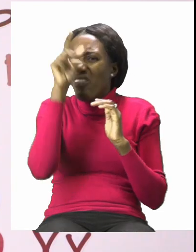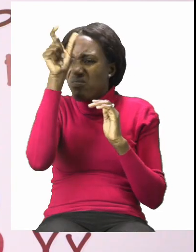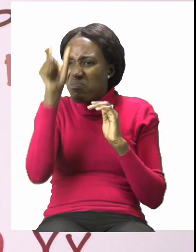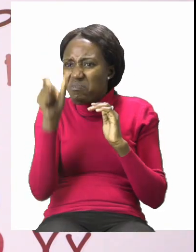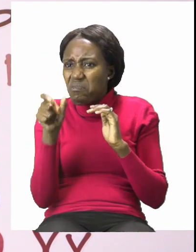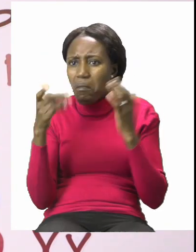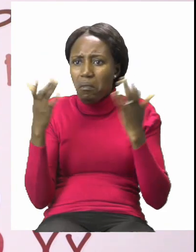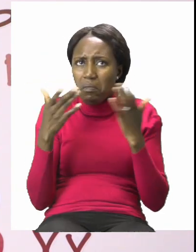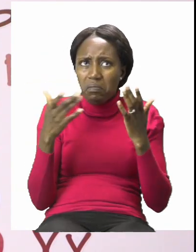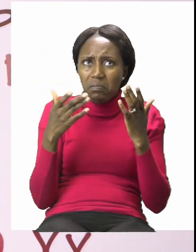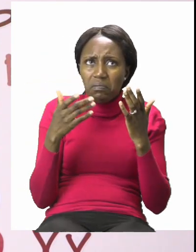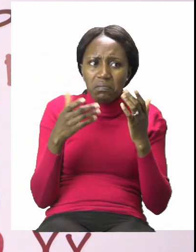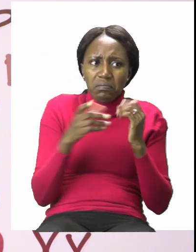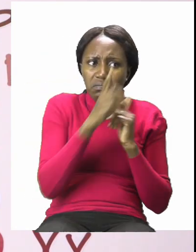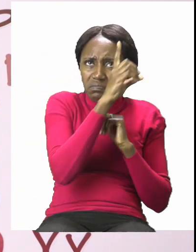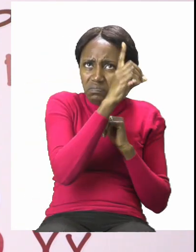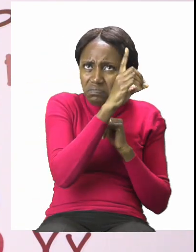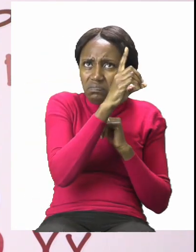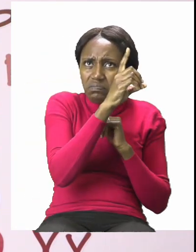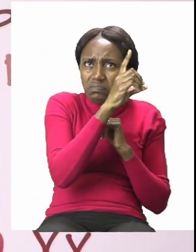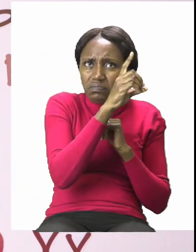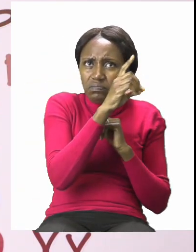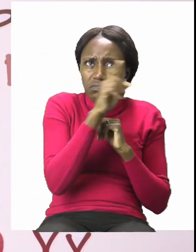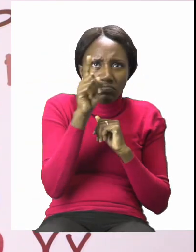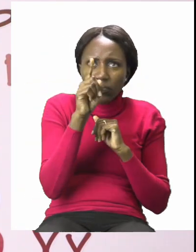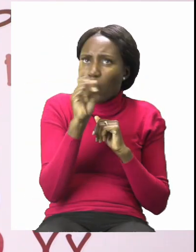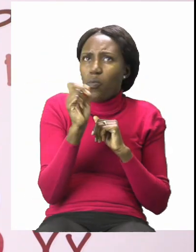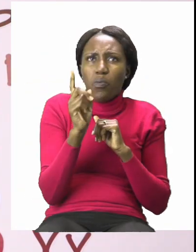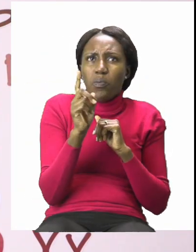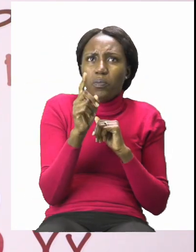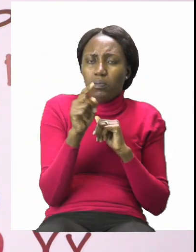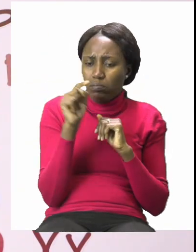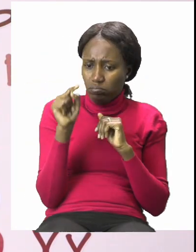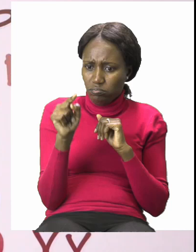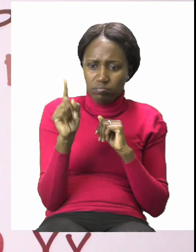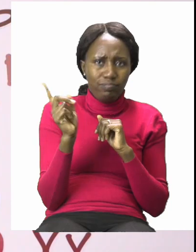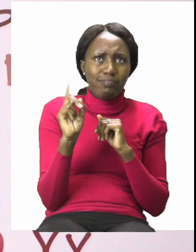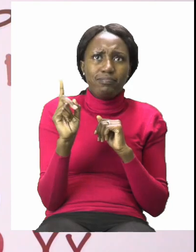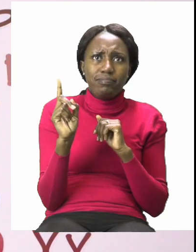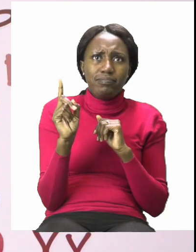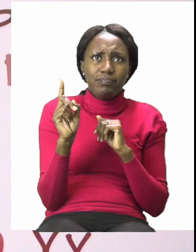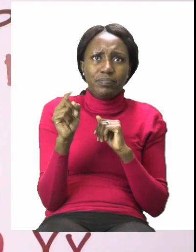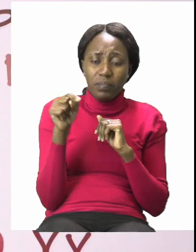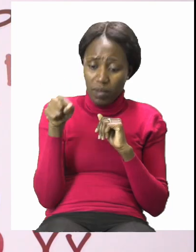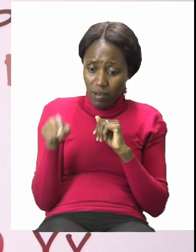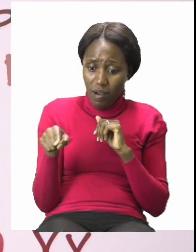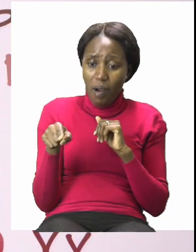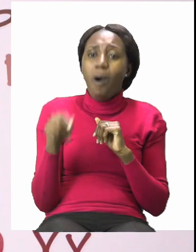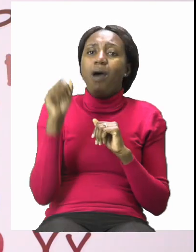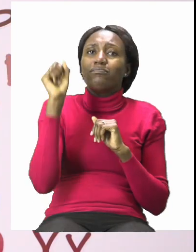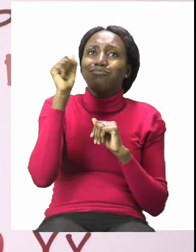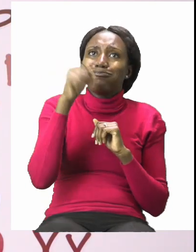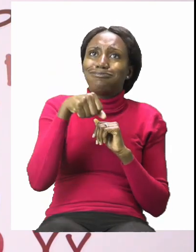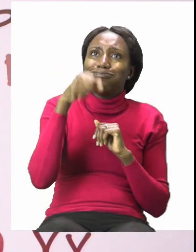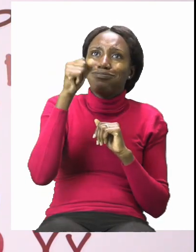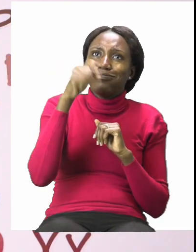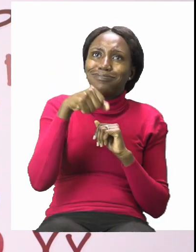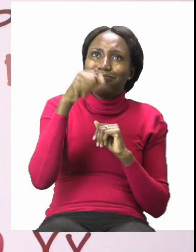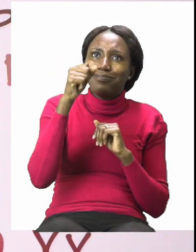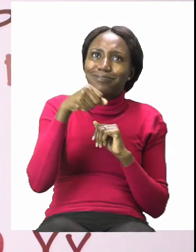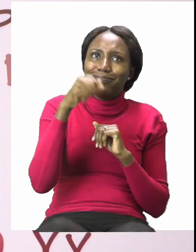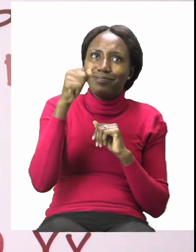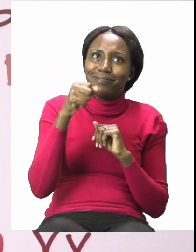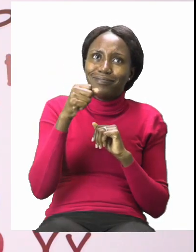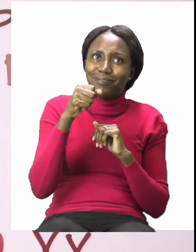This one starts with a D, so it's not this one. It's not this one. It is maybe this